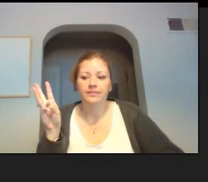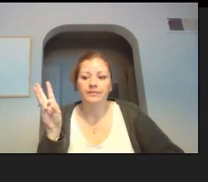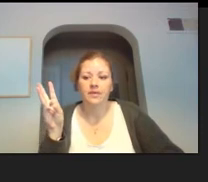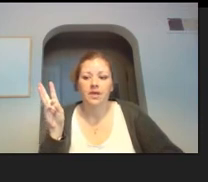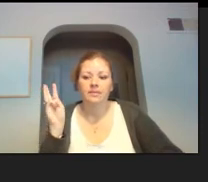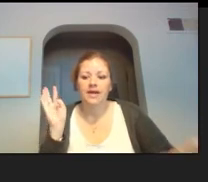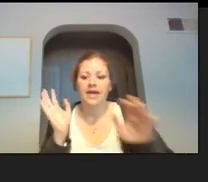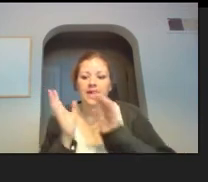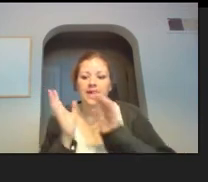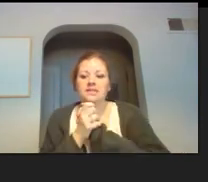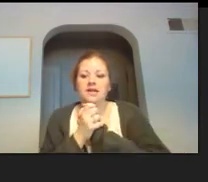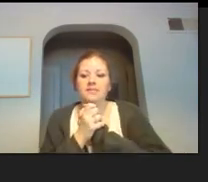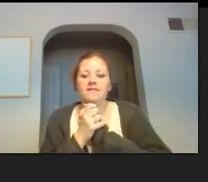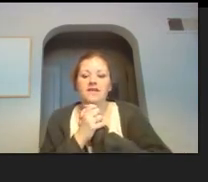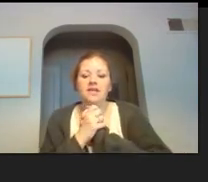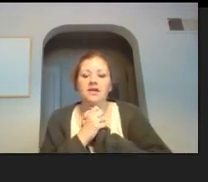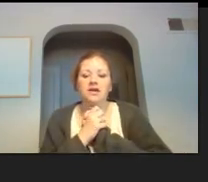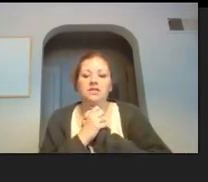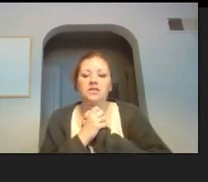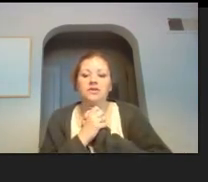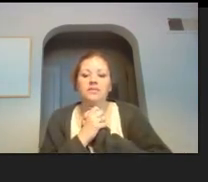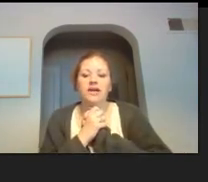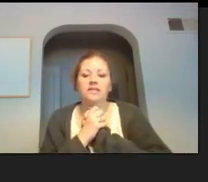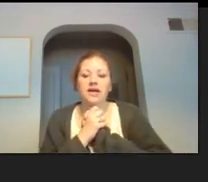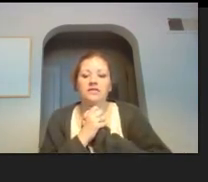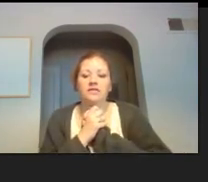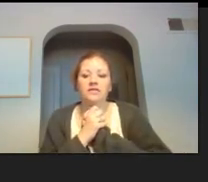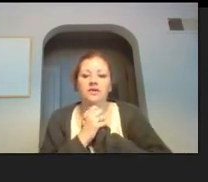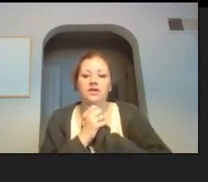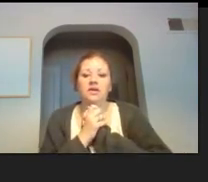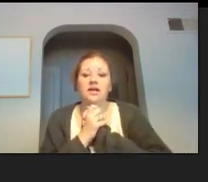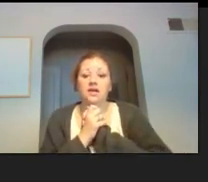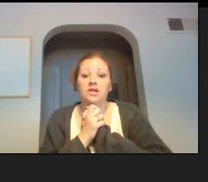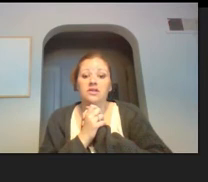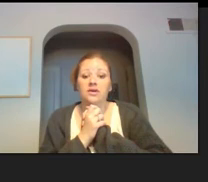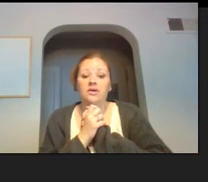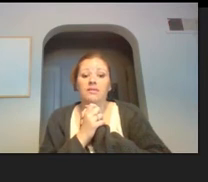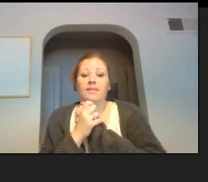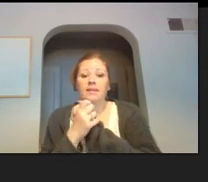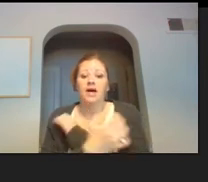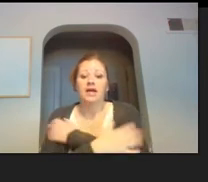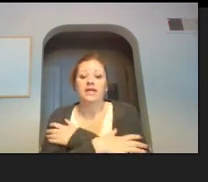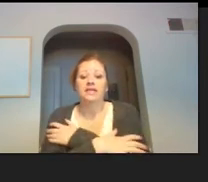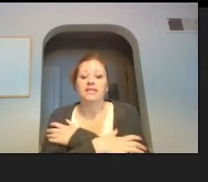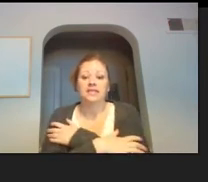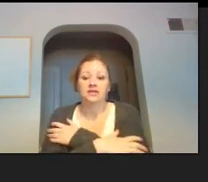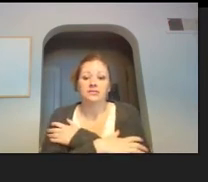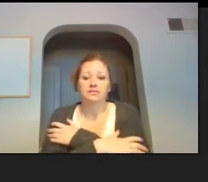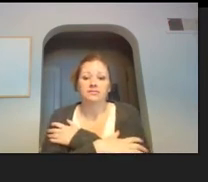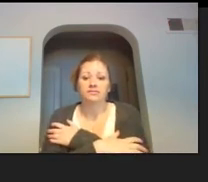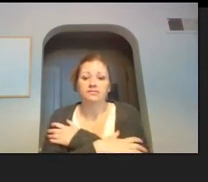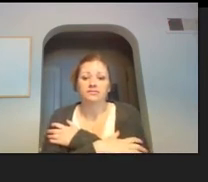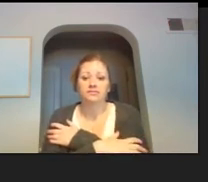3, my hands and my feet are to myself. And also, my body is